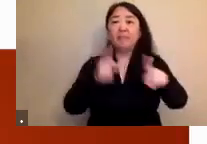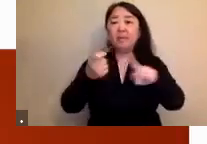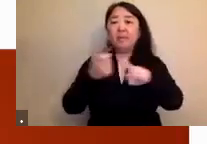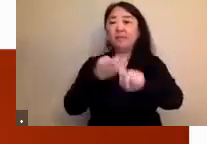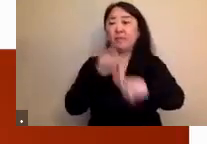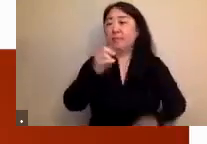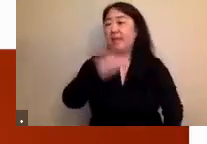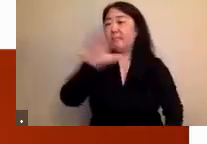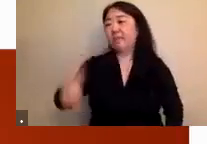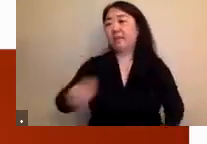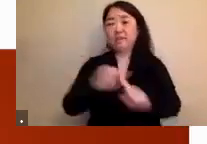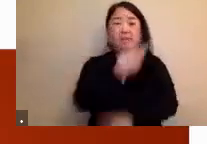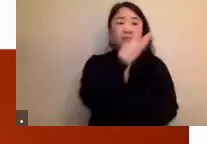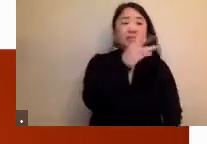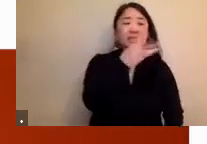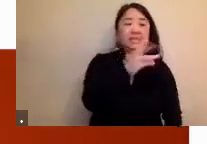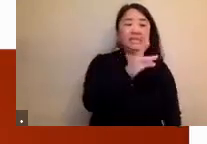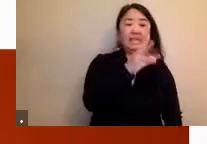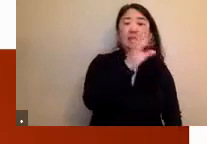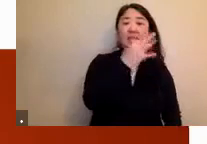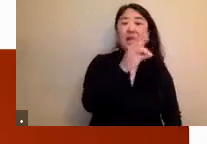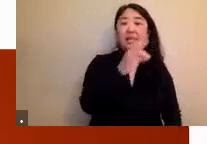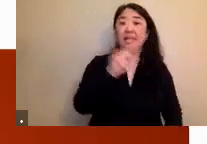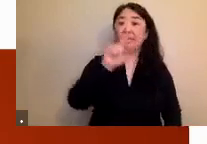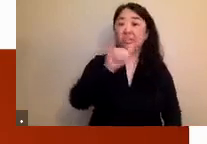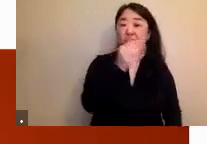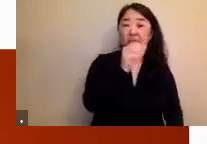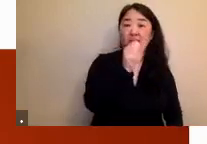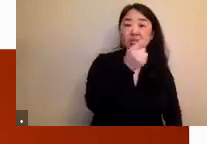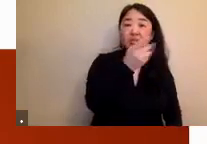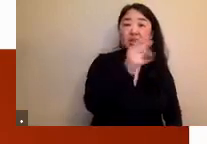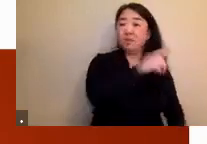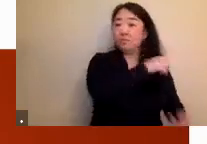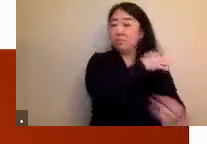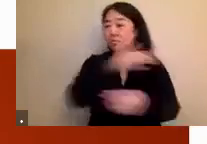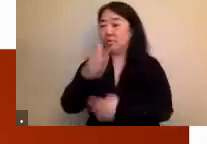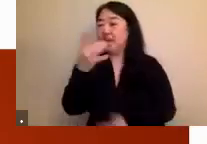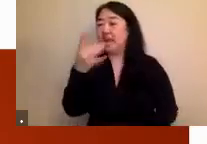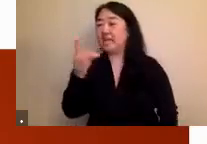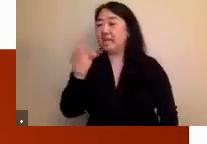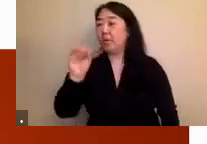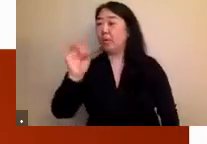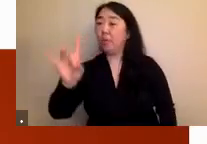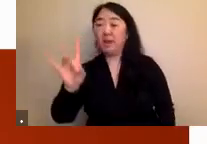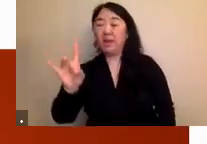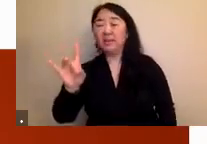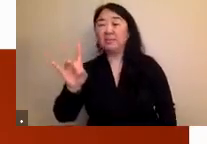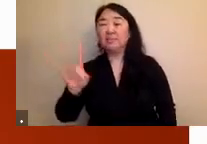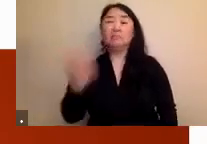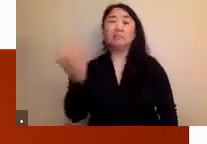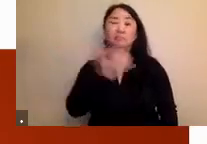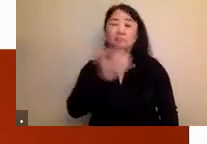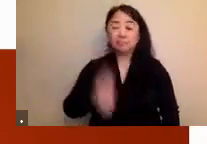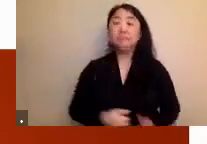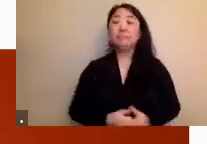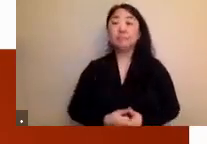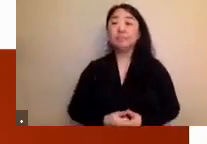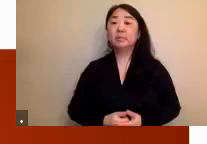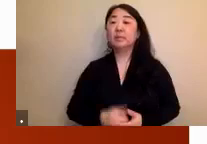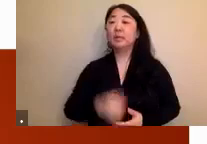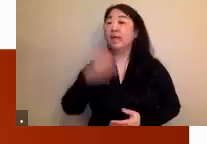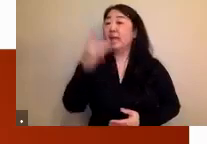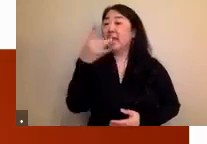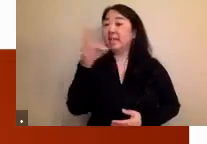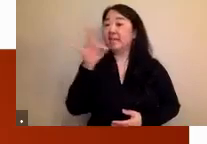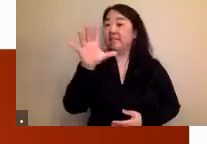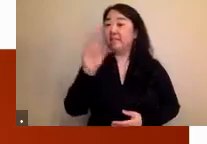from 1619 in Jamestown to 1808. We'll also look at 1850, which